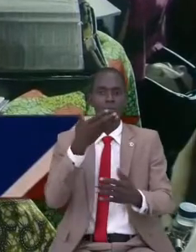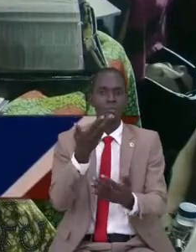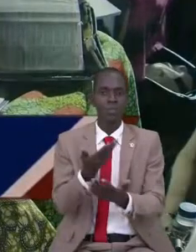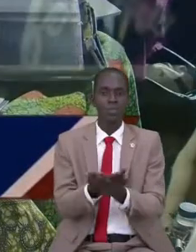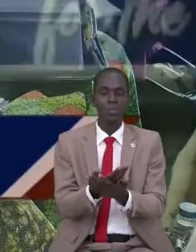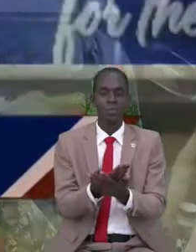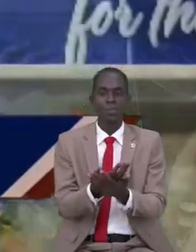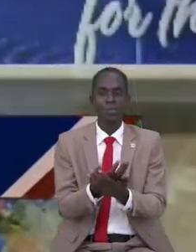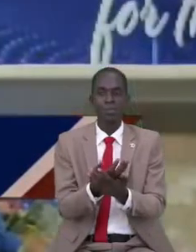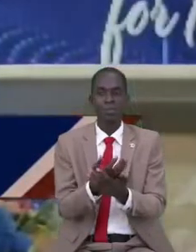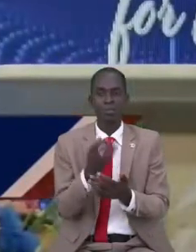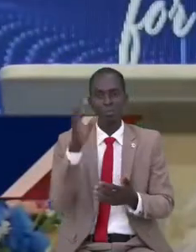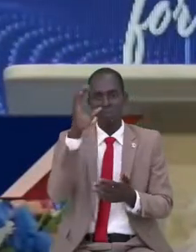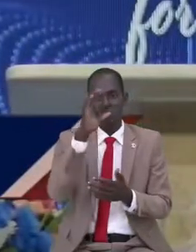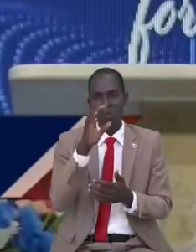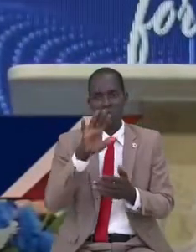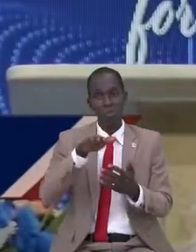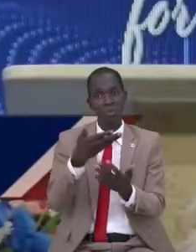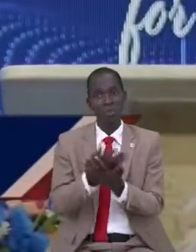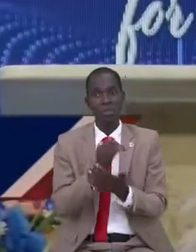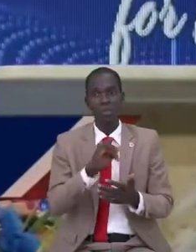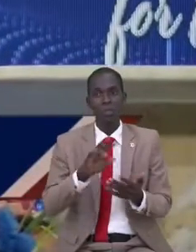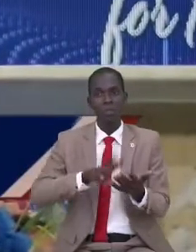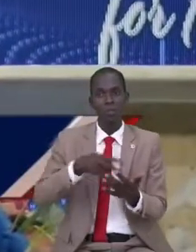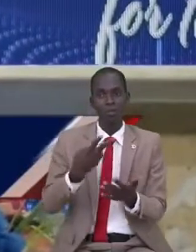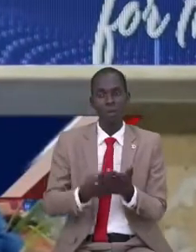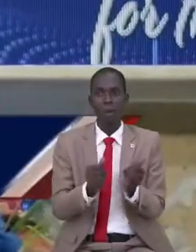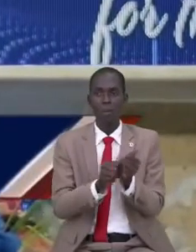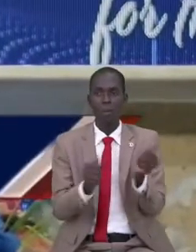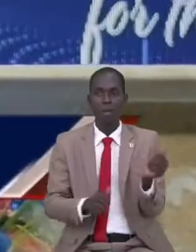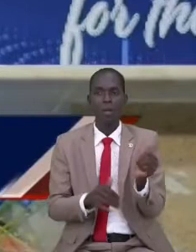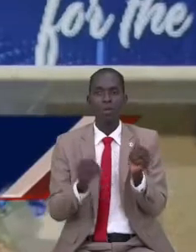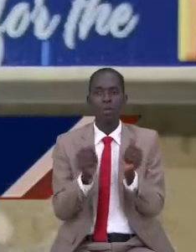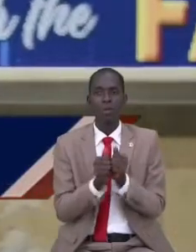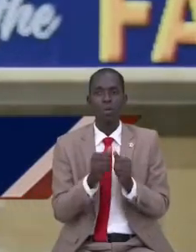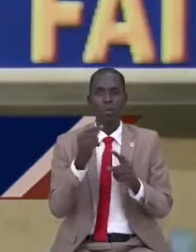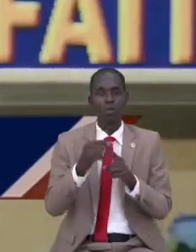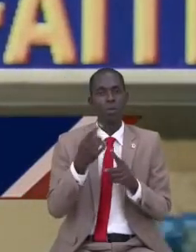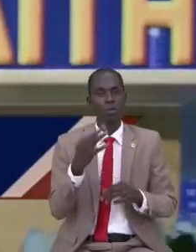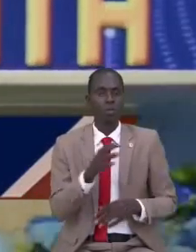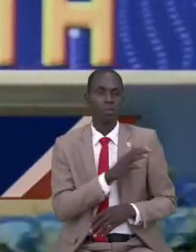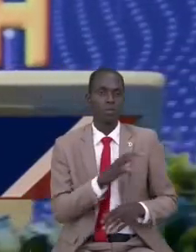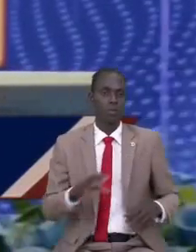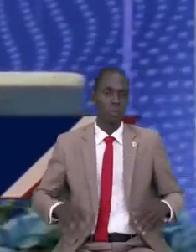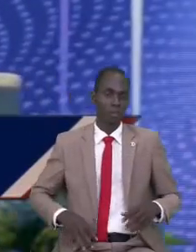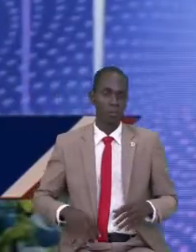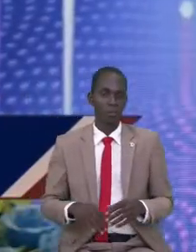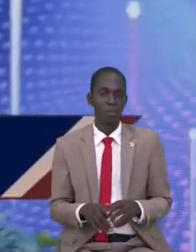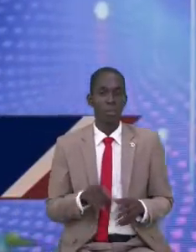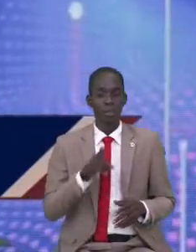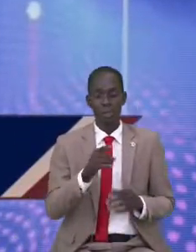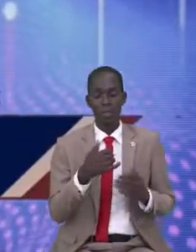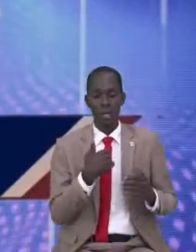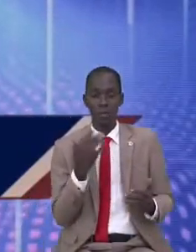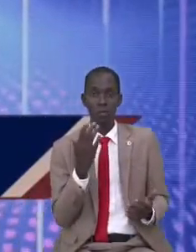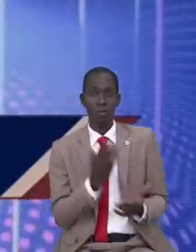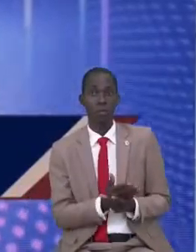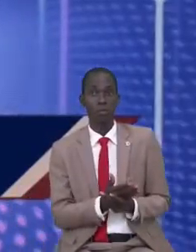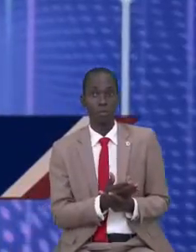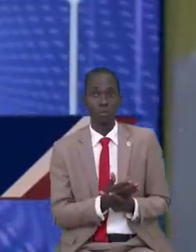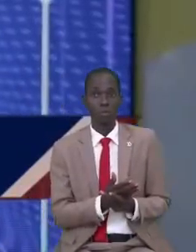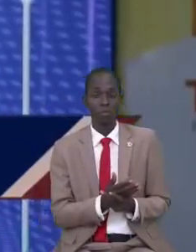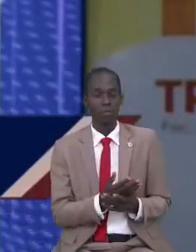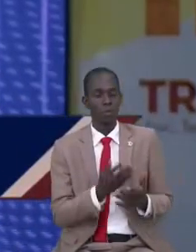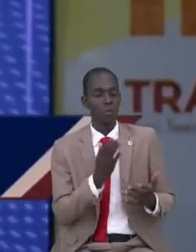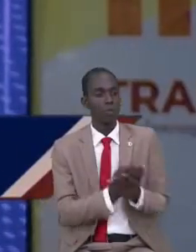backsliders with the message of Christ. He has taught coming to the